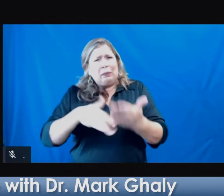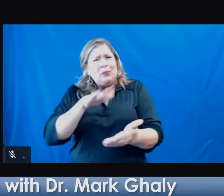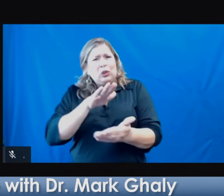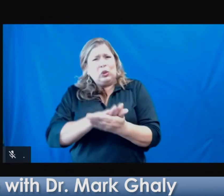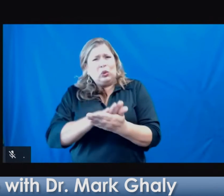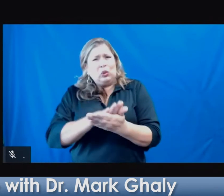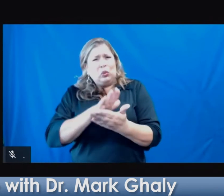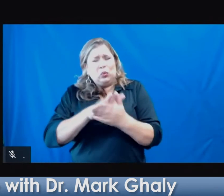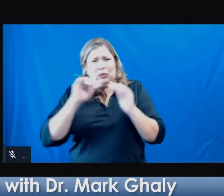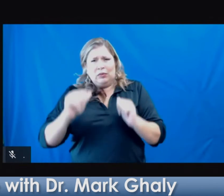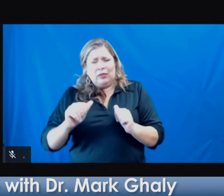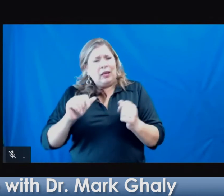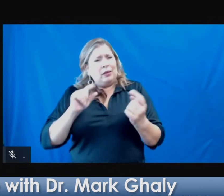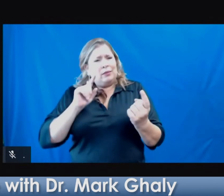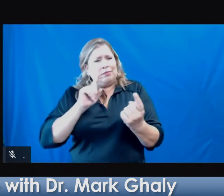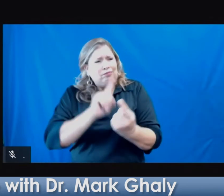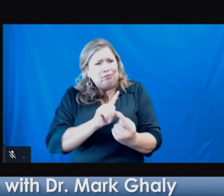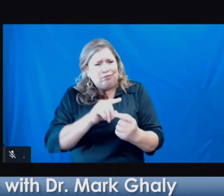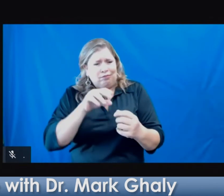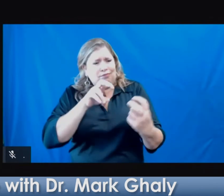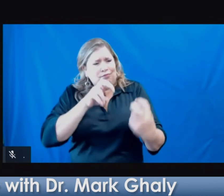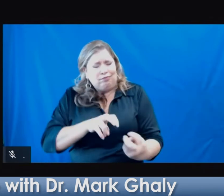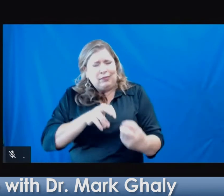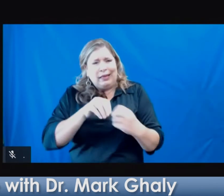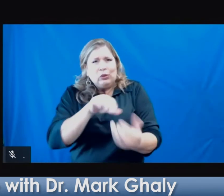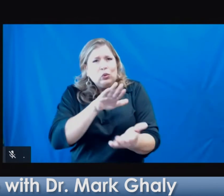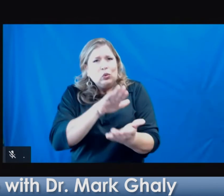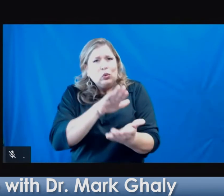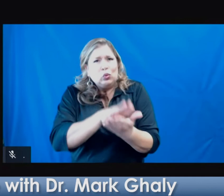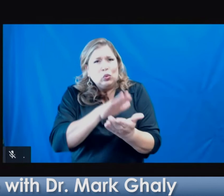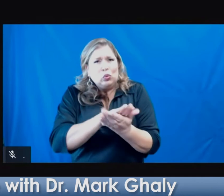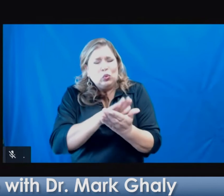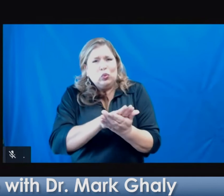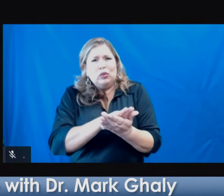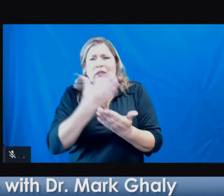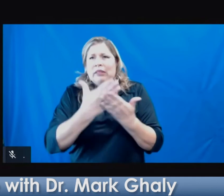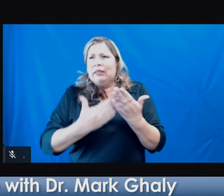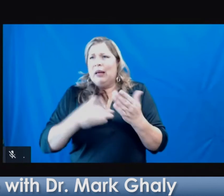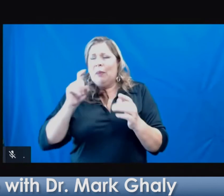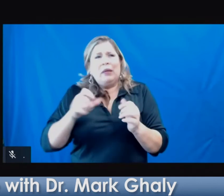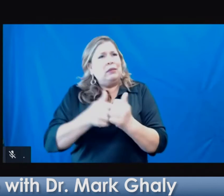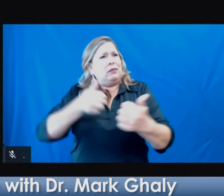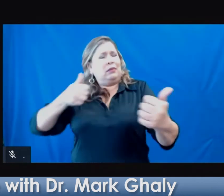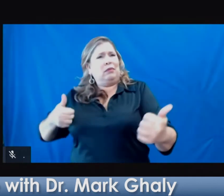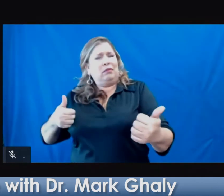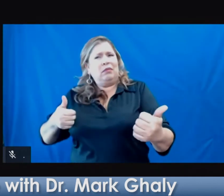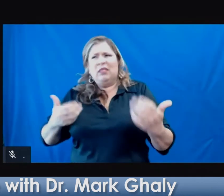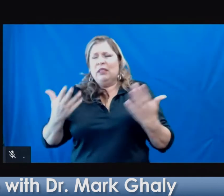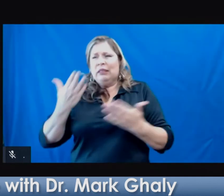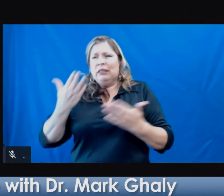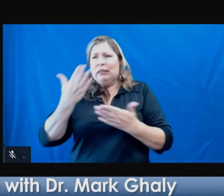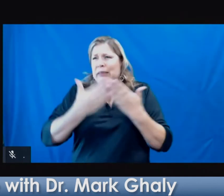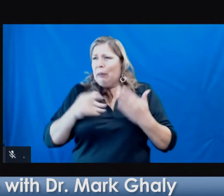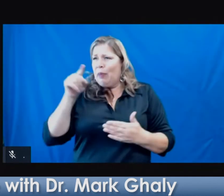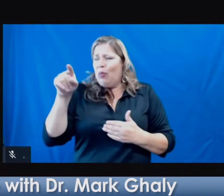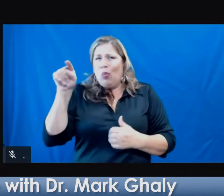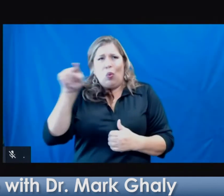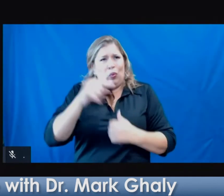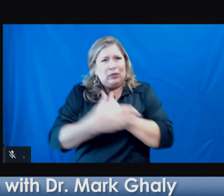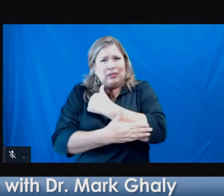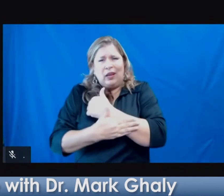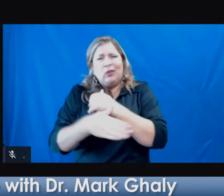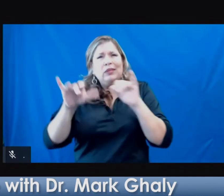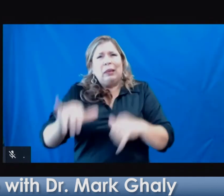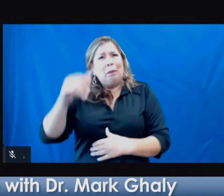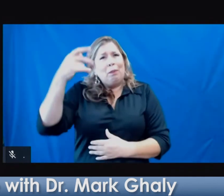though their counties are in the purple tier, and we also have this limited stay-at-home order? Will things change for